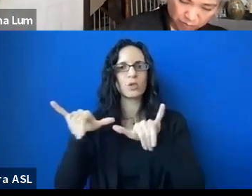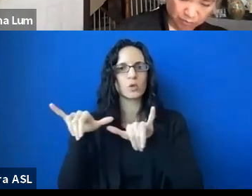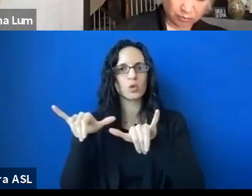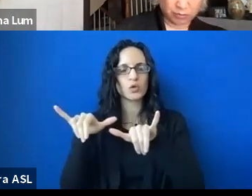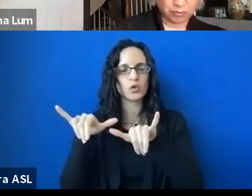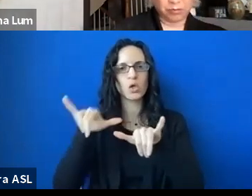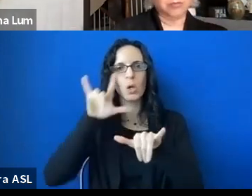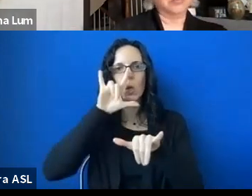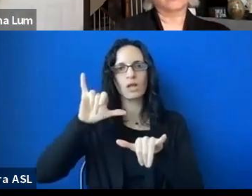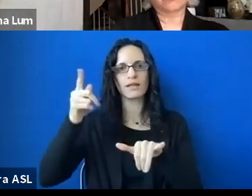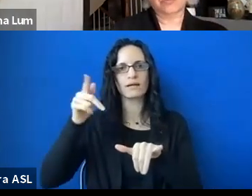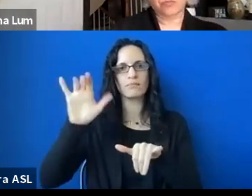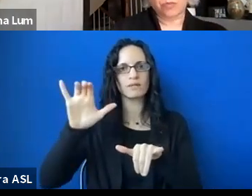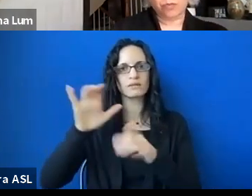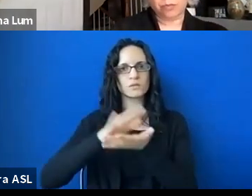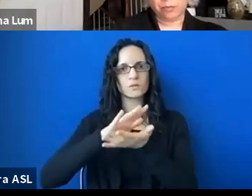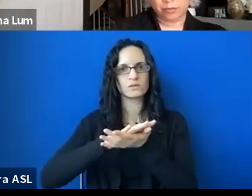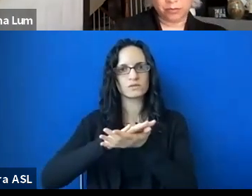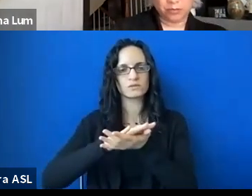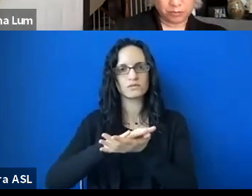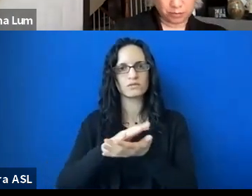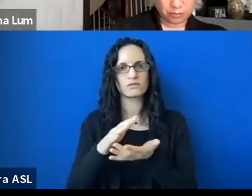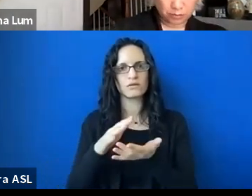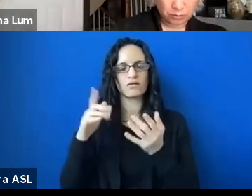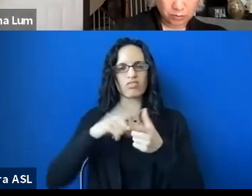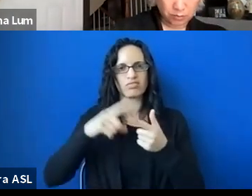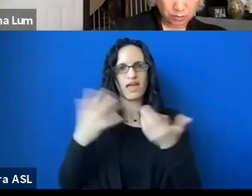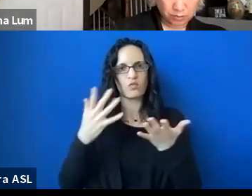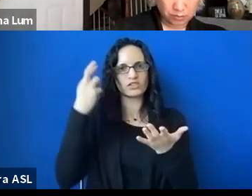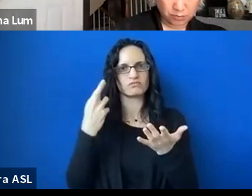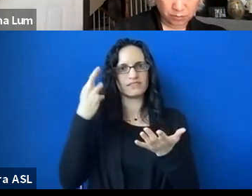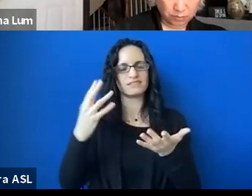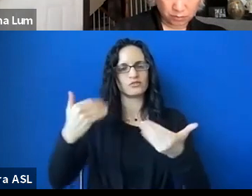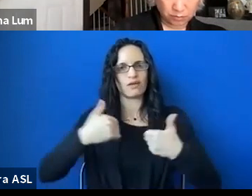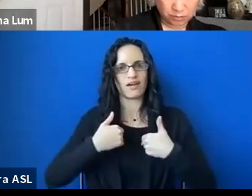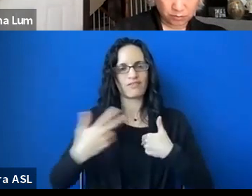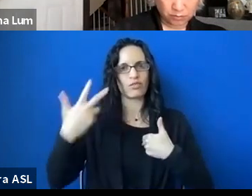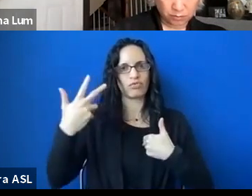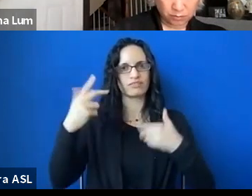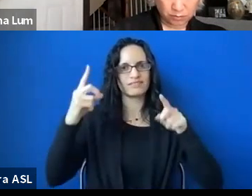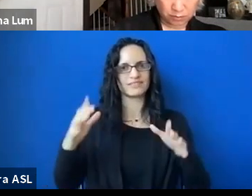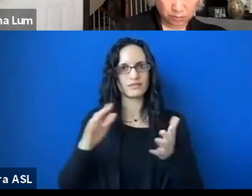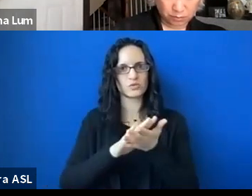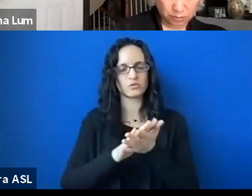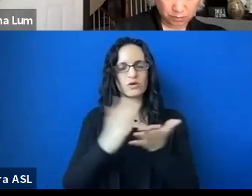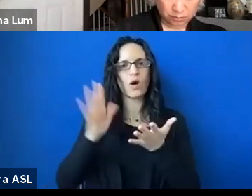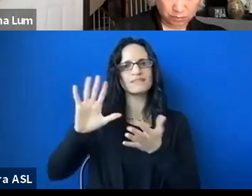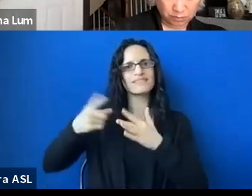schools. So what's the purpose to have the three exam schools? What's the original